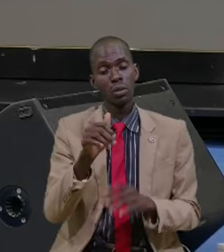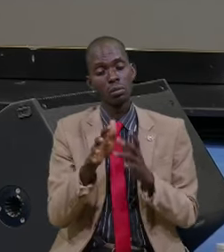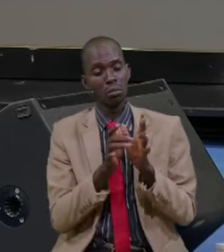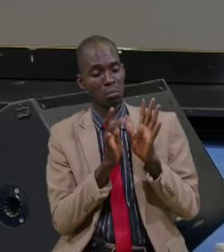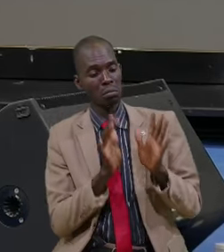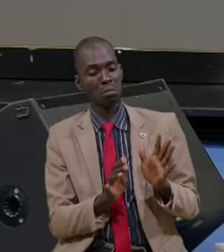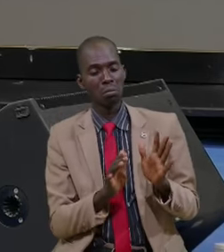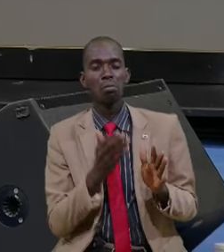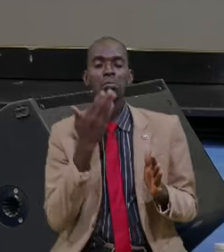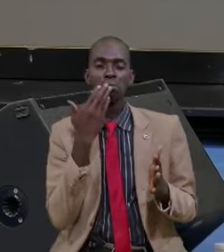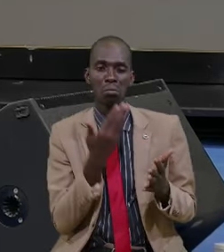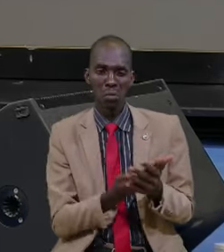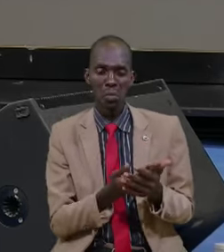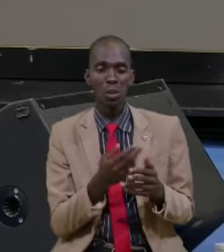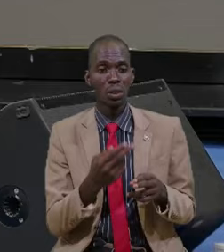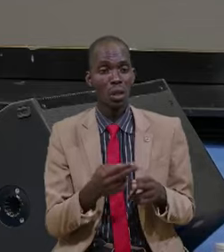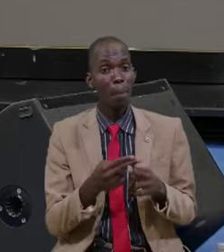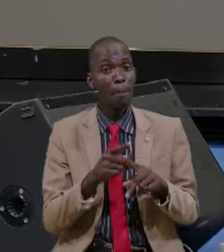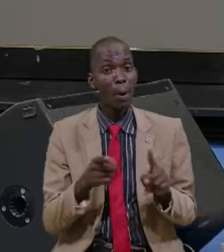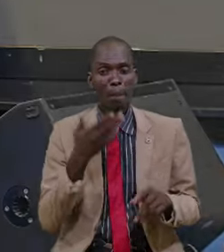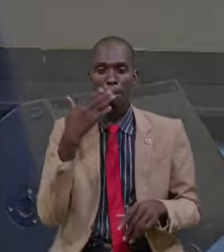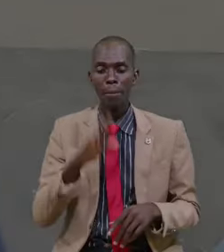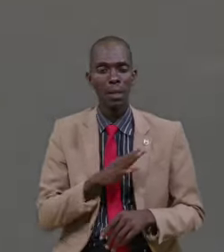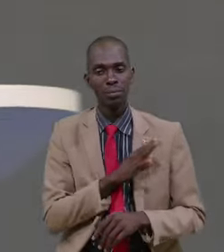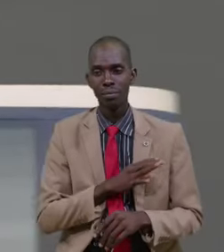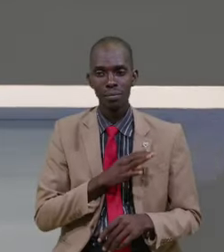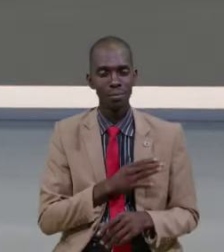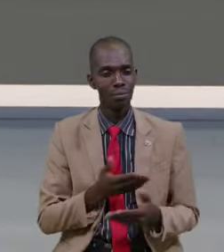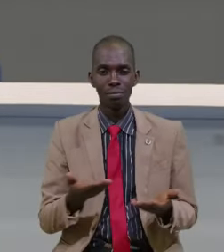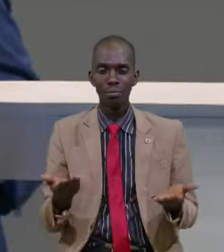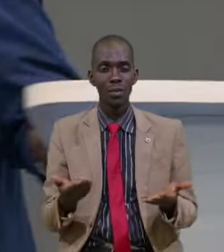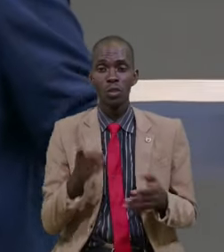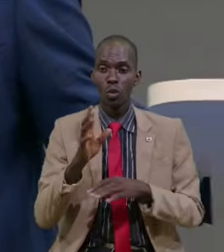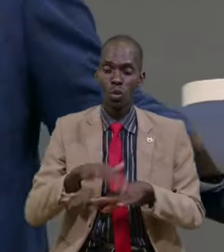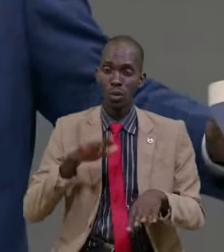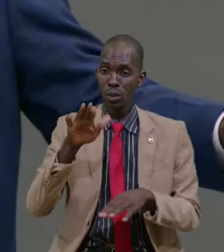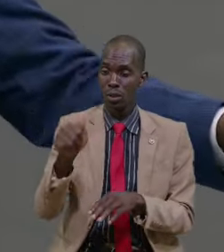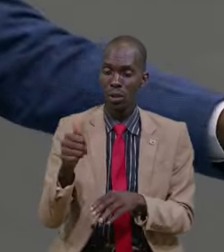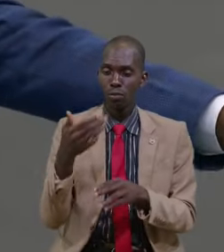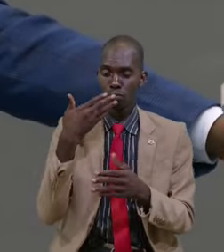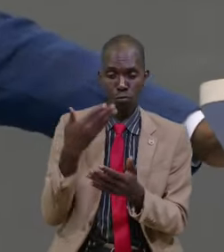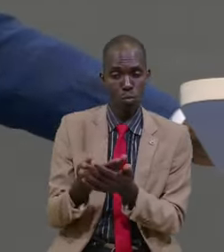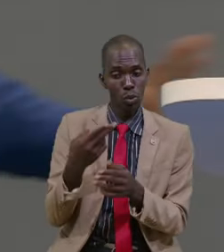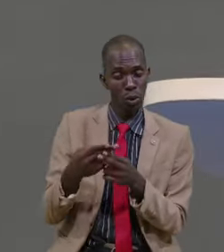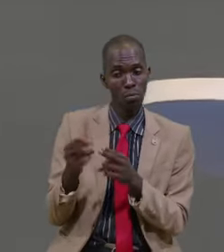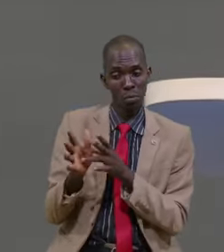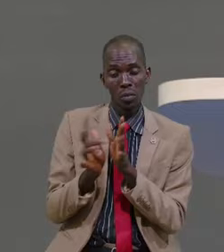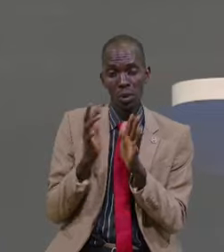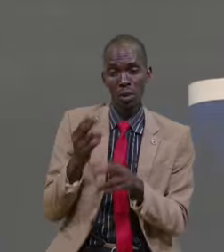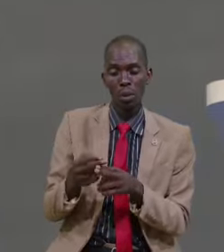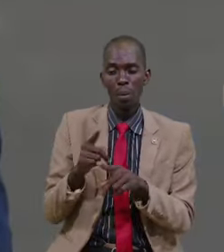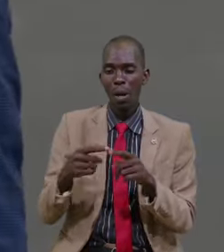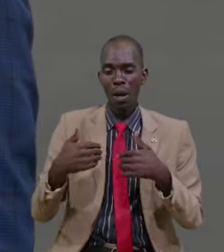bad character. You call yourself a Christian, good name, but bad